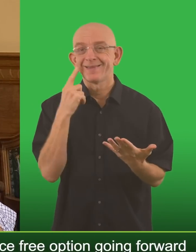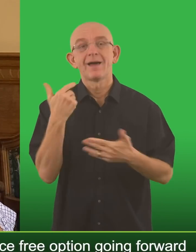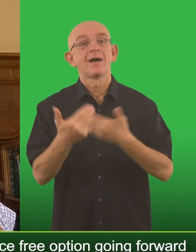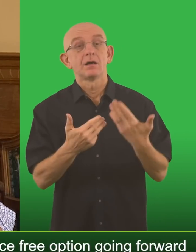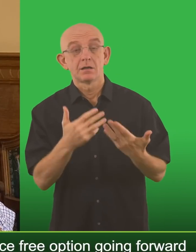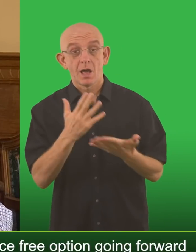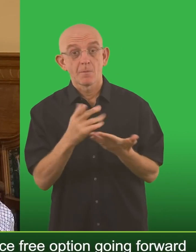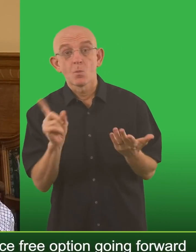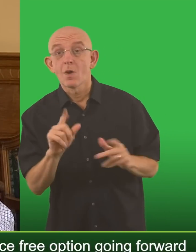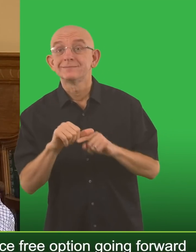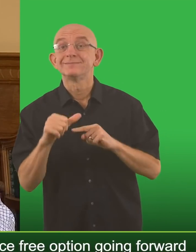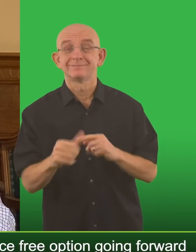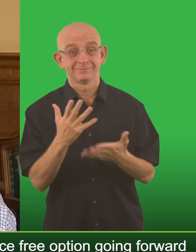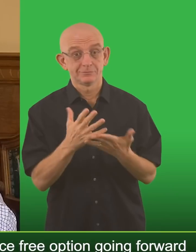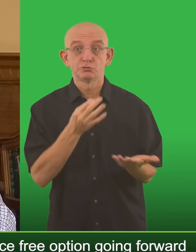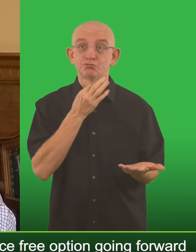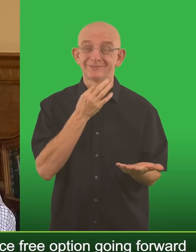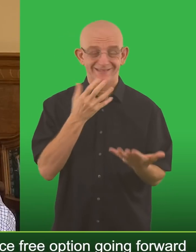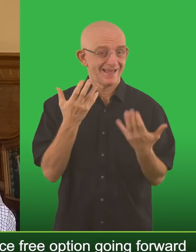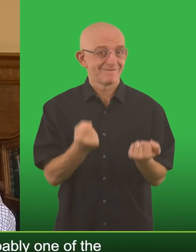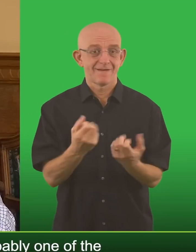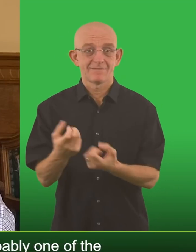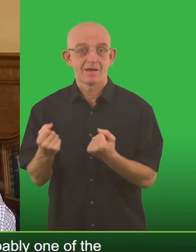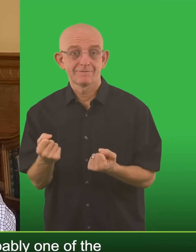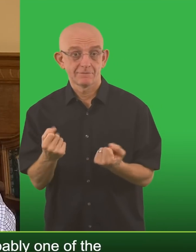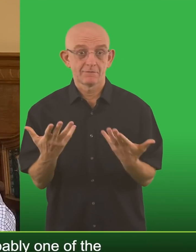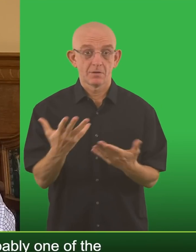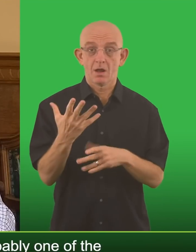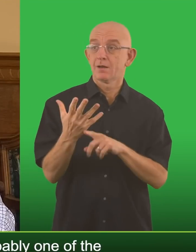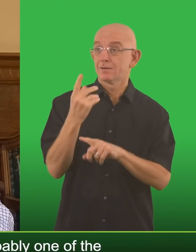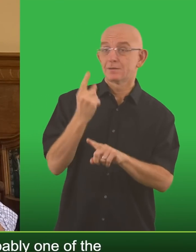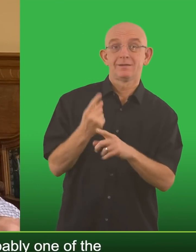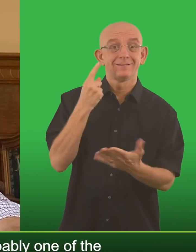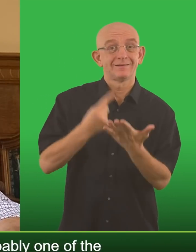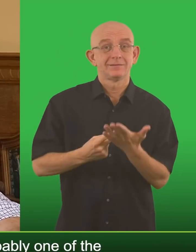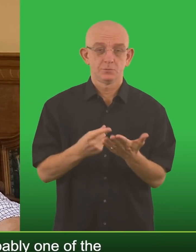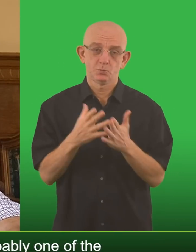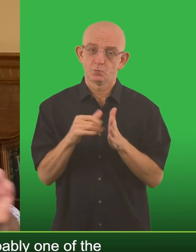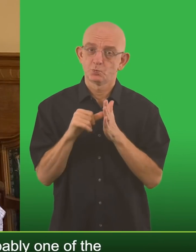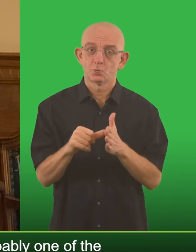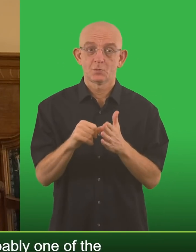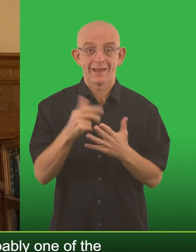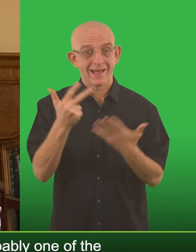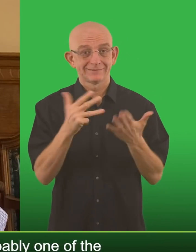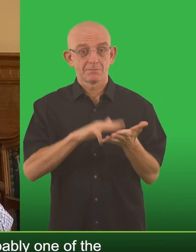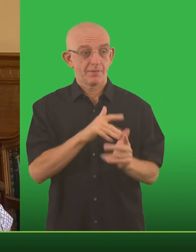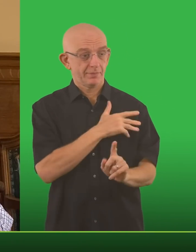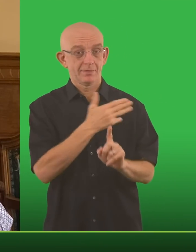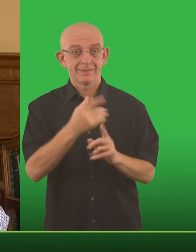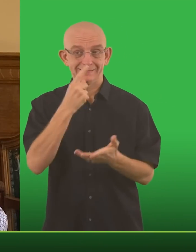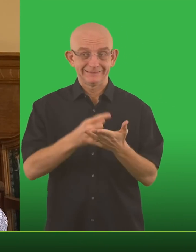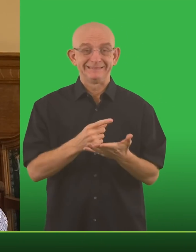no risk or consequence-free option going forward, and the decision last week was probably one of the more difficult decisions in the last 18